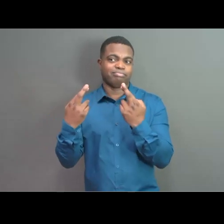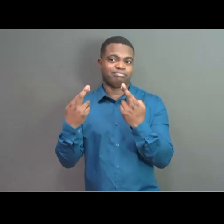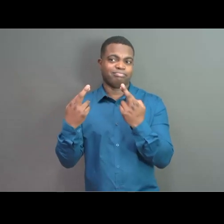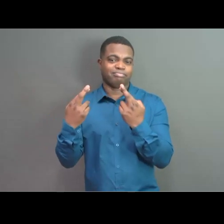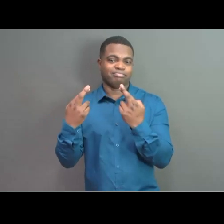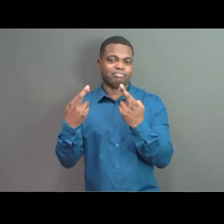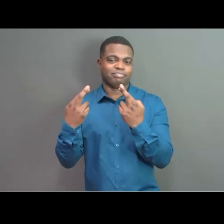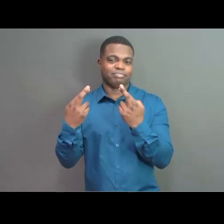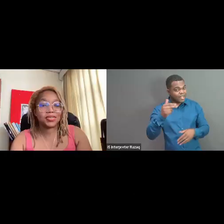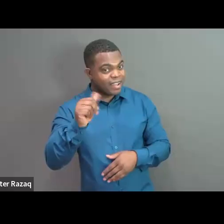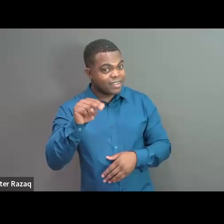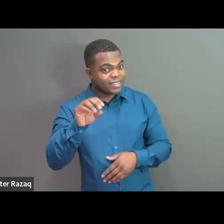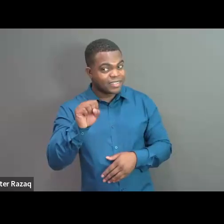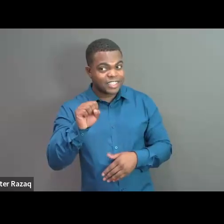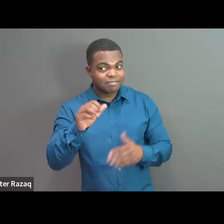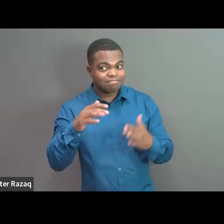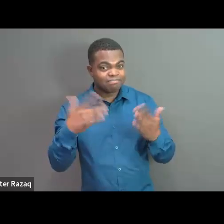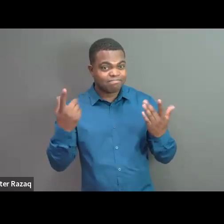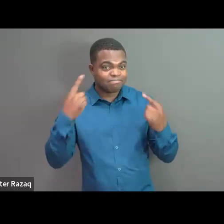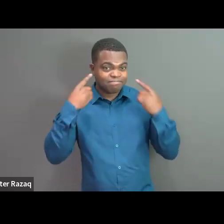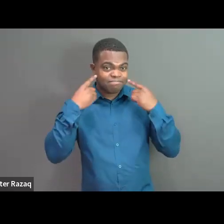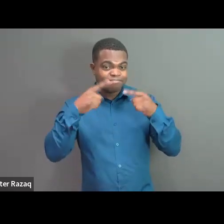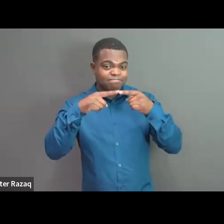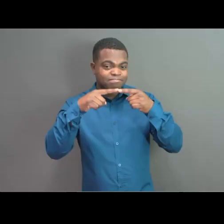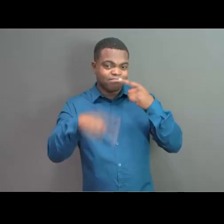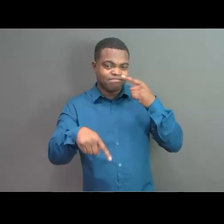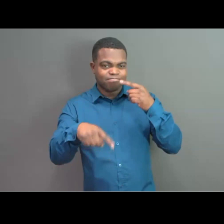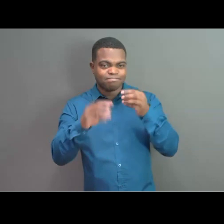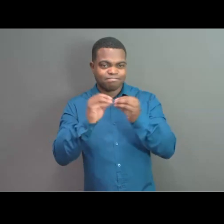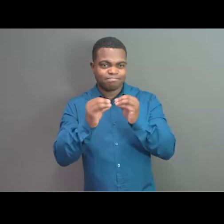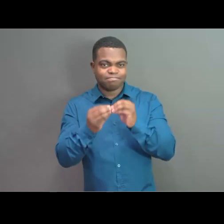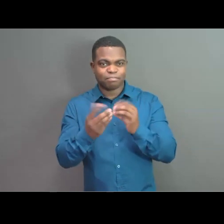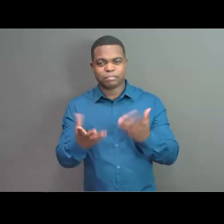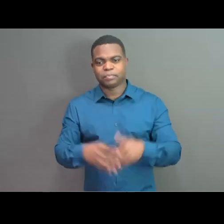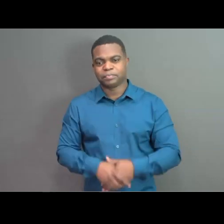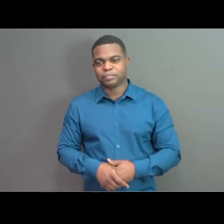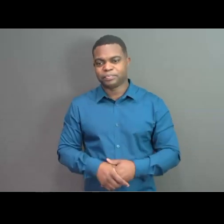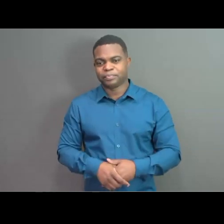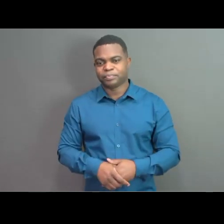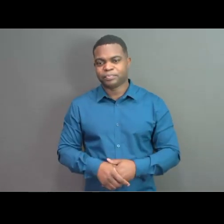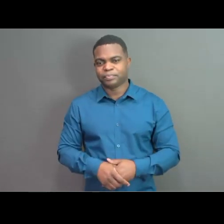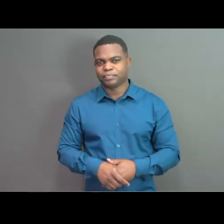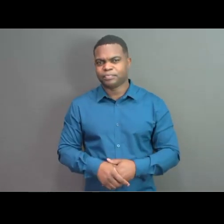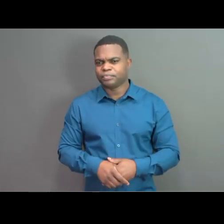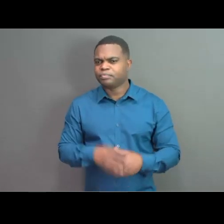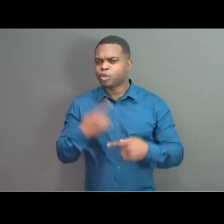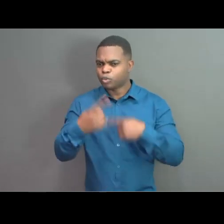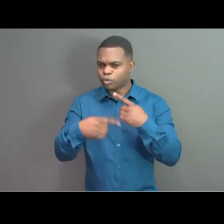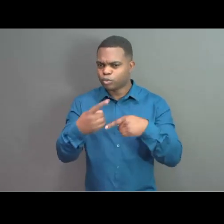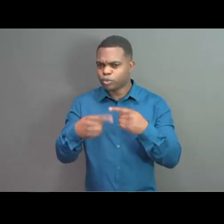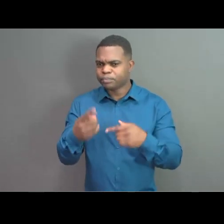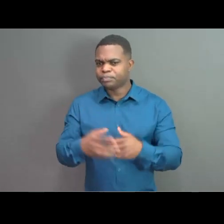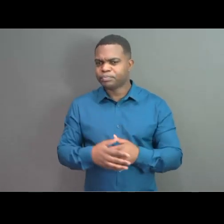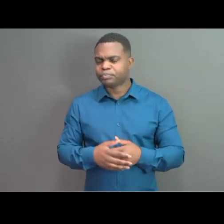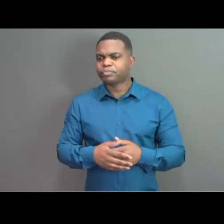change between operators and lobbying for